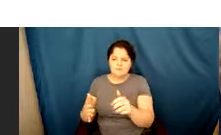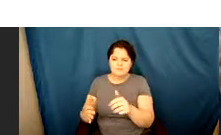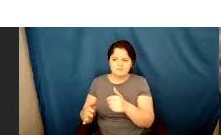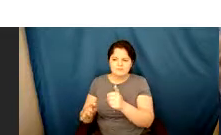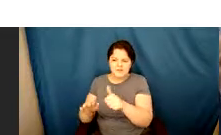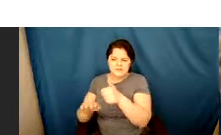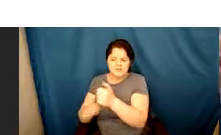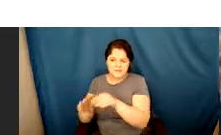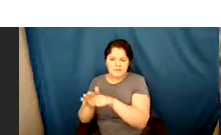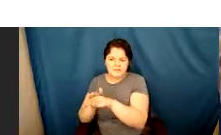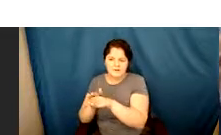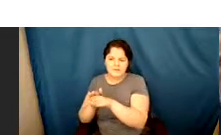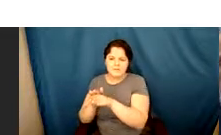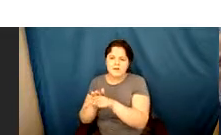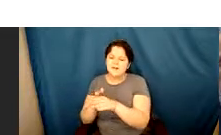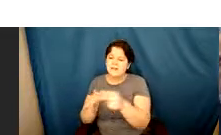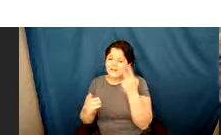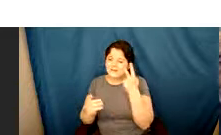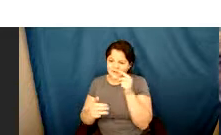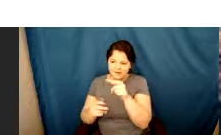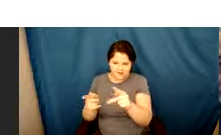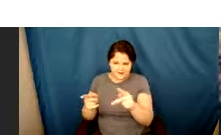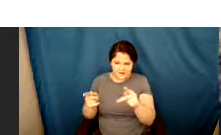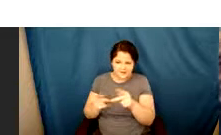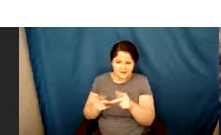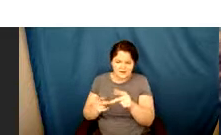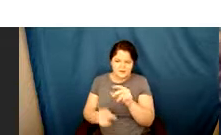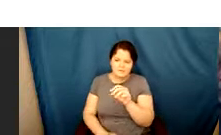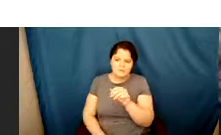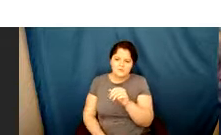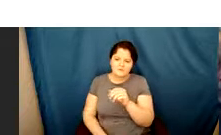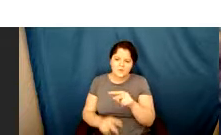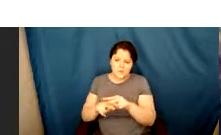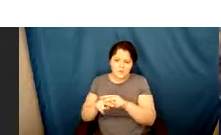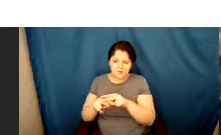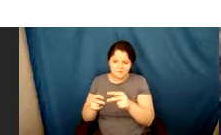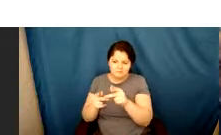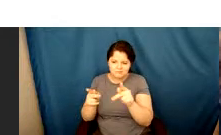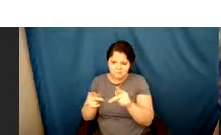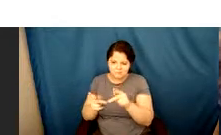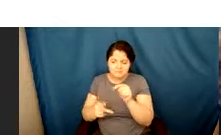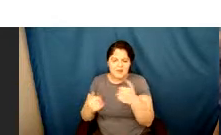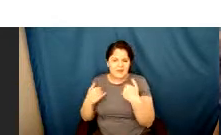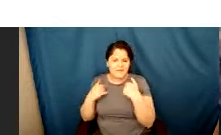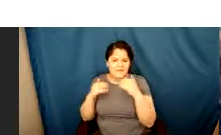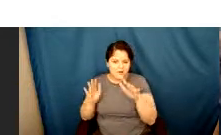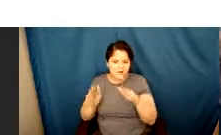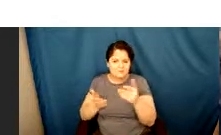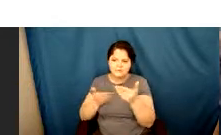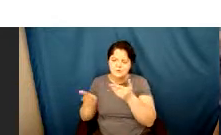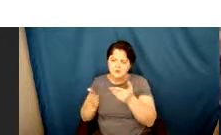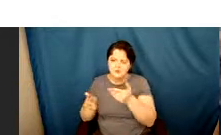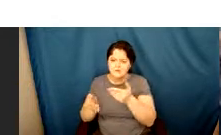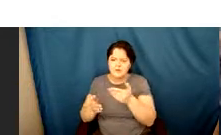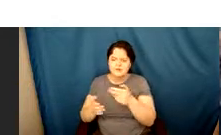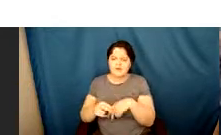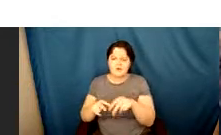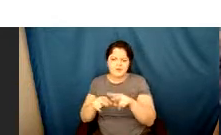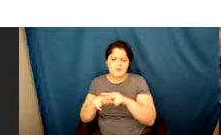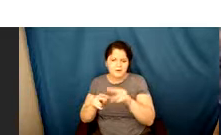the station is at the bottom. The station has really excellent service, trains every 12 minutes, and that's